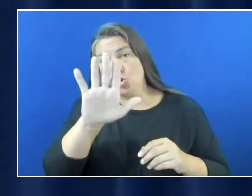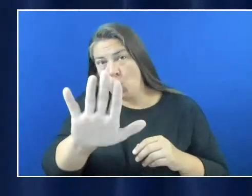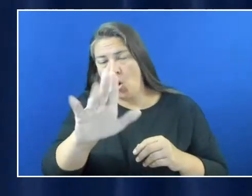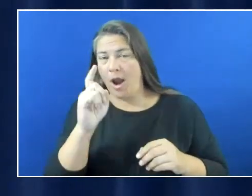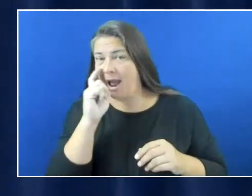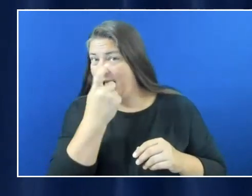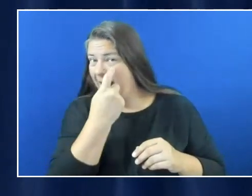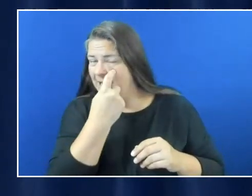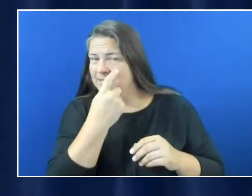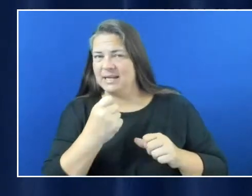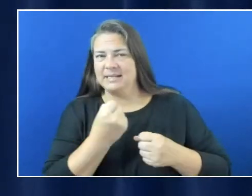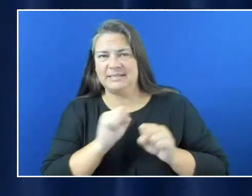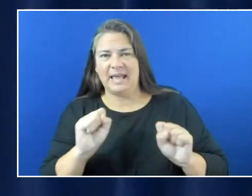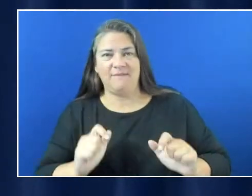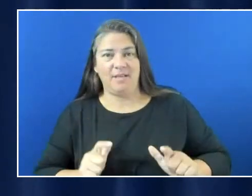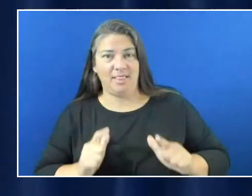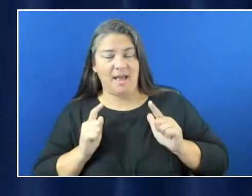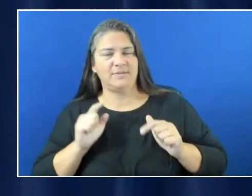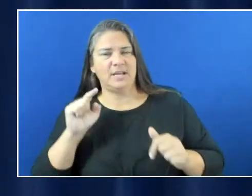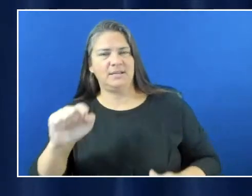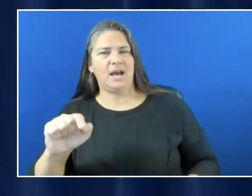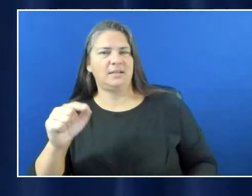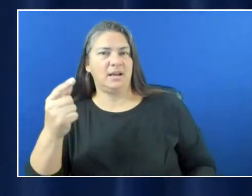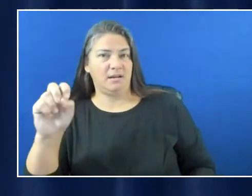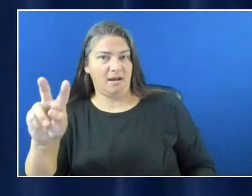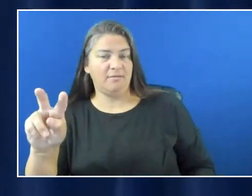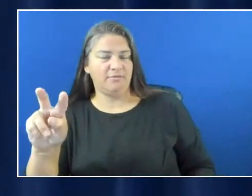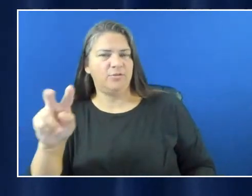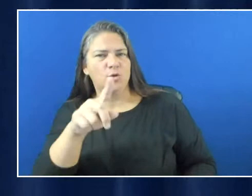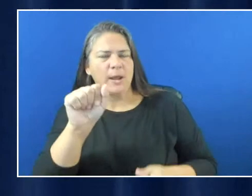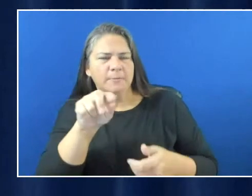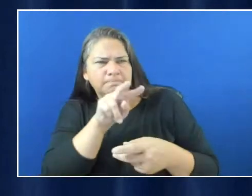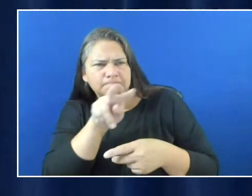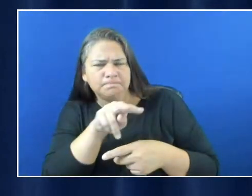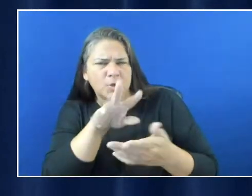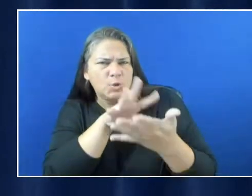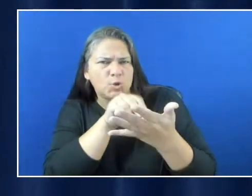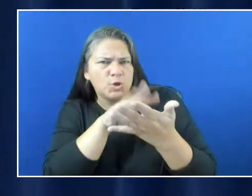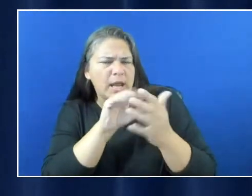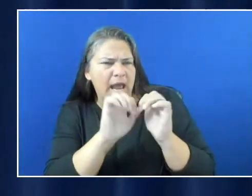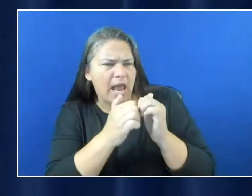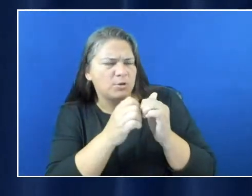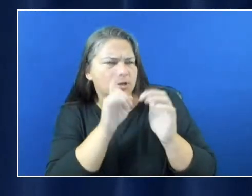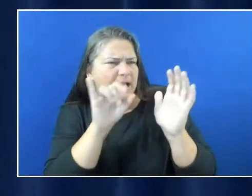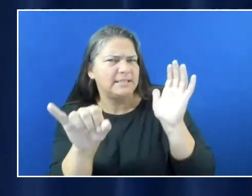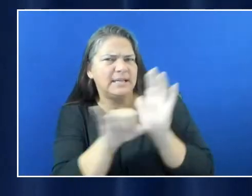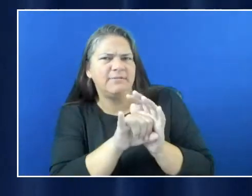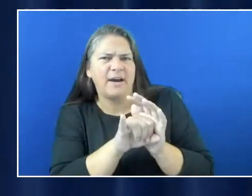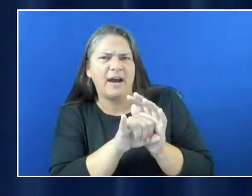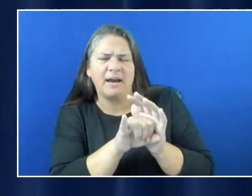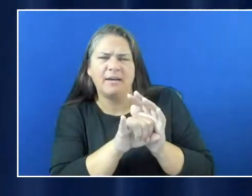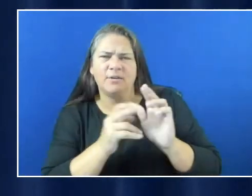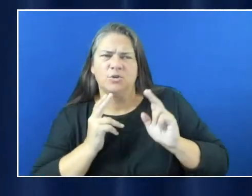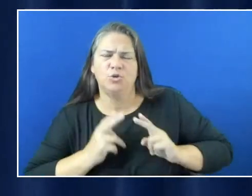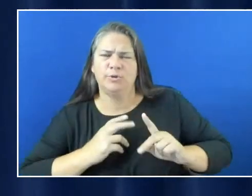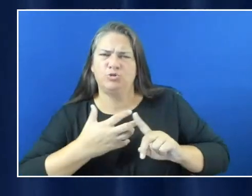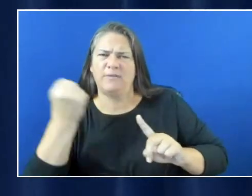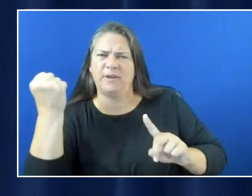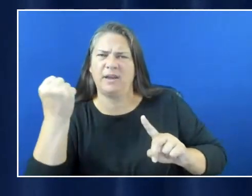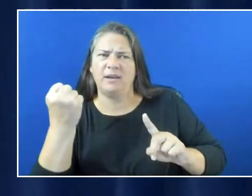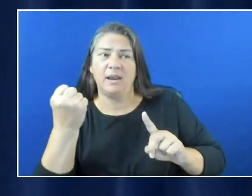youreyessavelives.ky.gov to learn more and to do your part to learn the signs of human trafficking and how to report